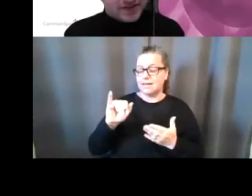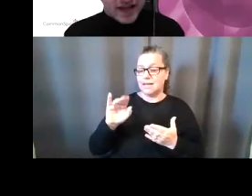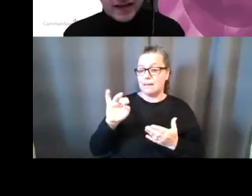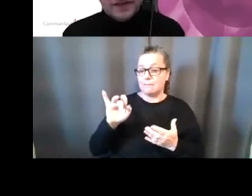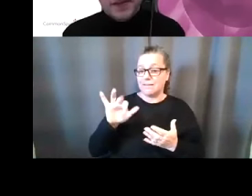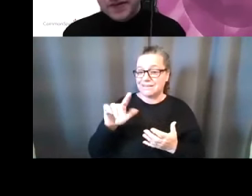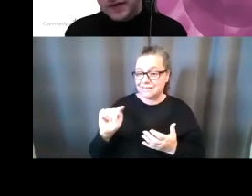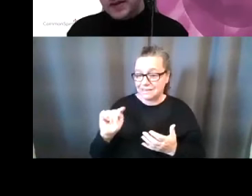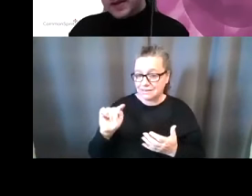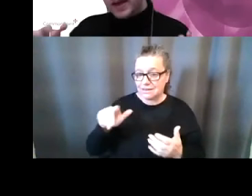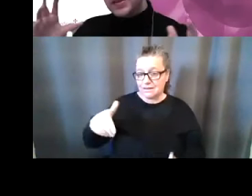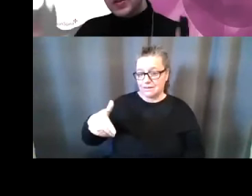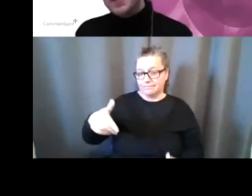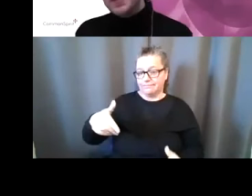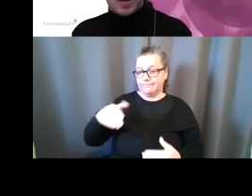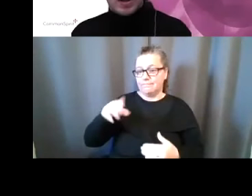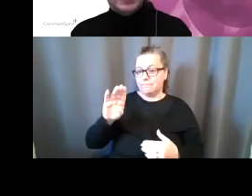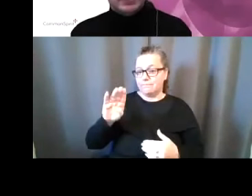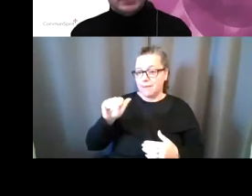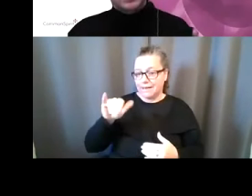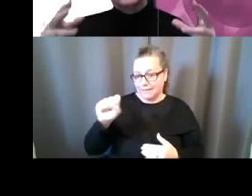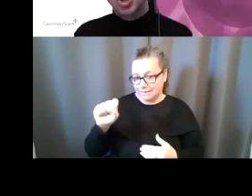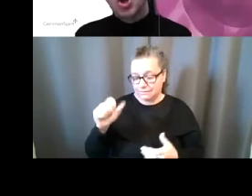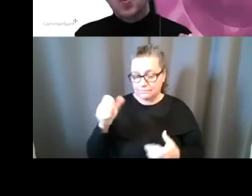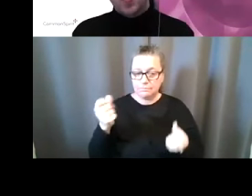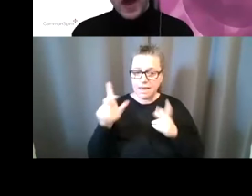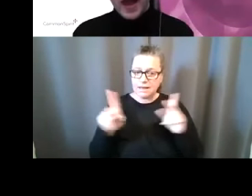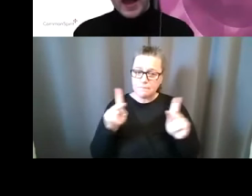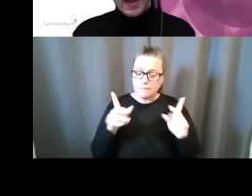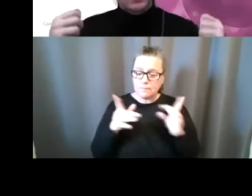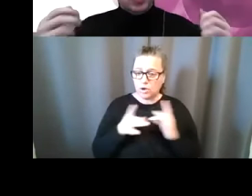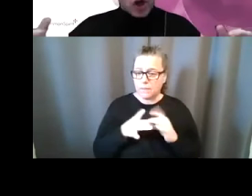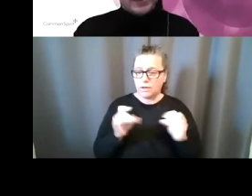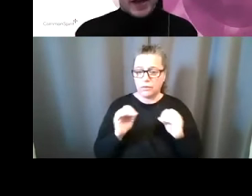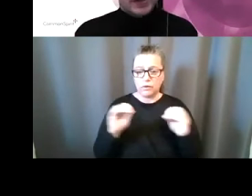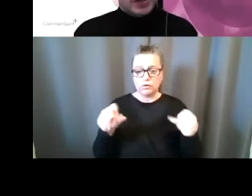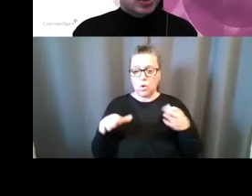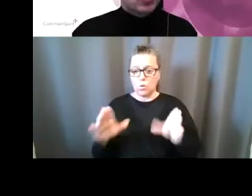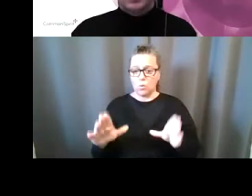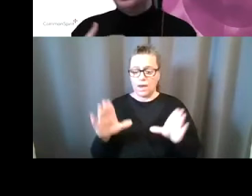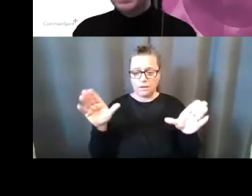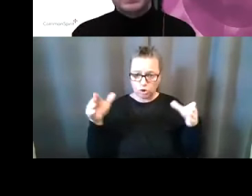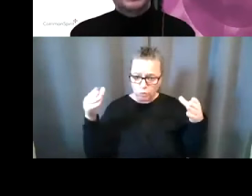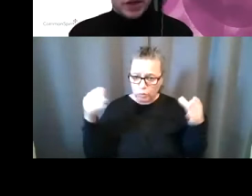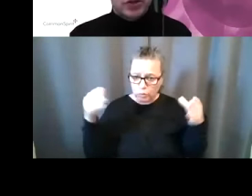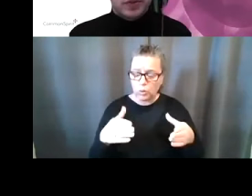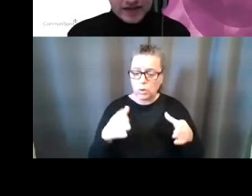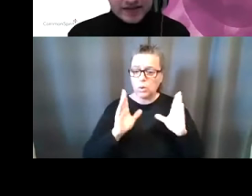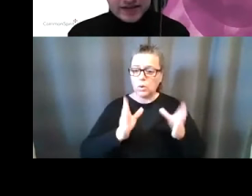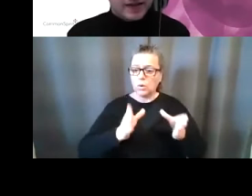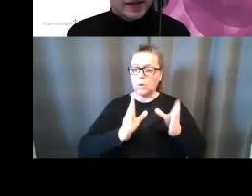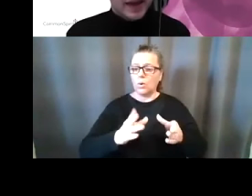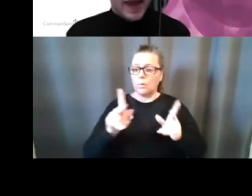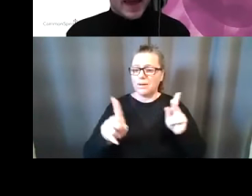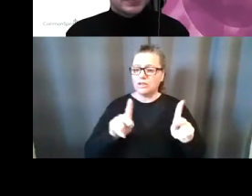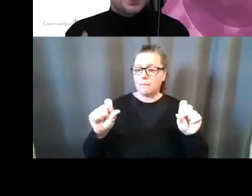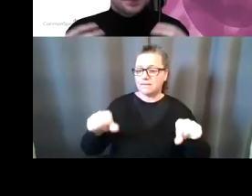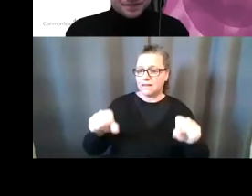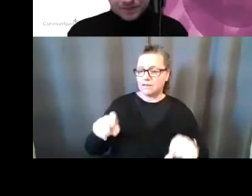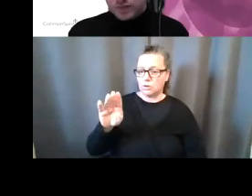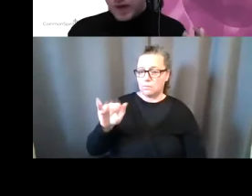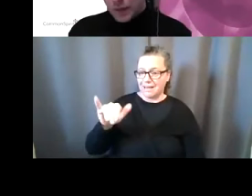our executives. And so a lot of people commented that there was no way of drawing attention to people's potential biases,